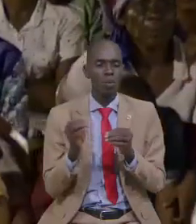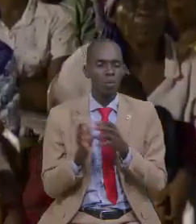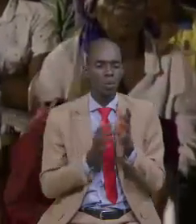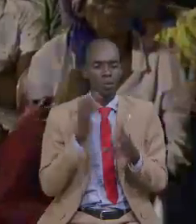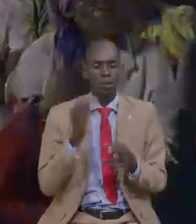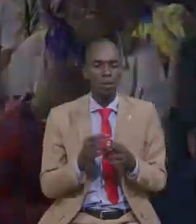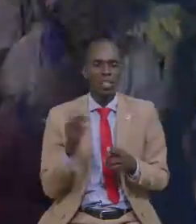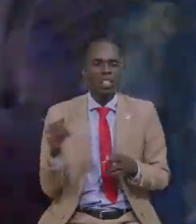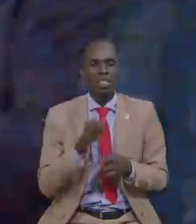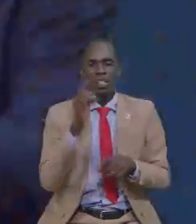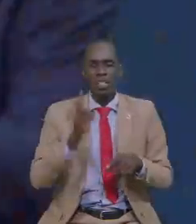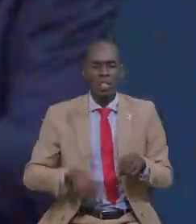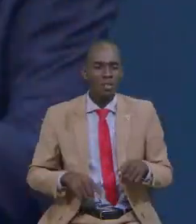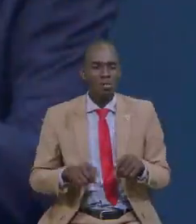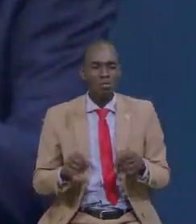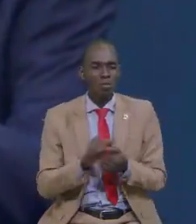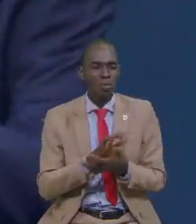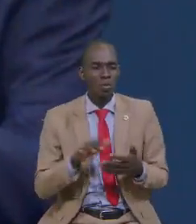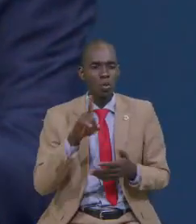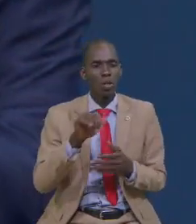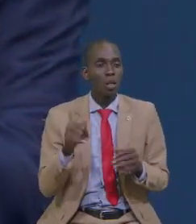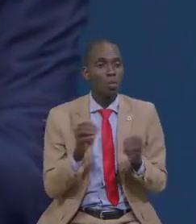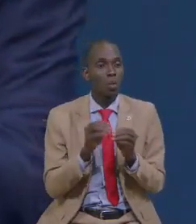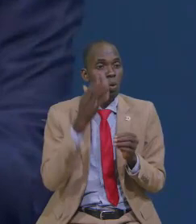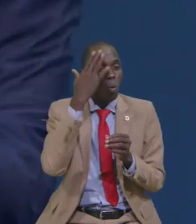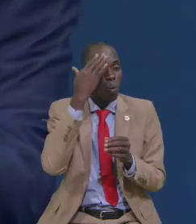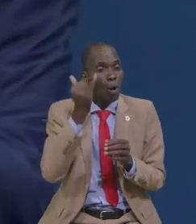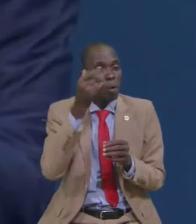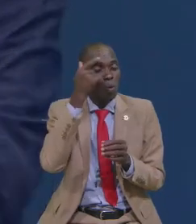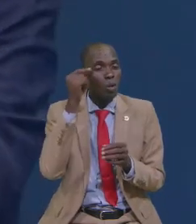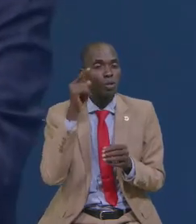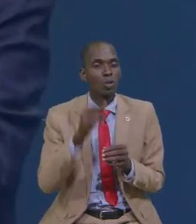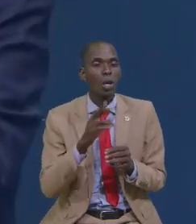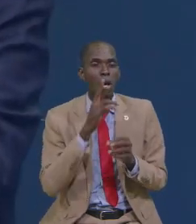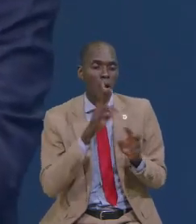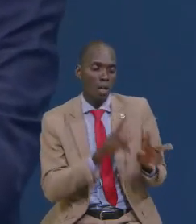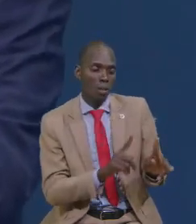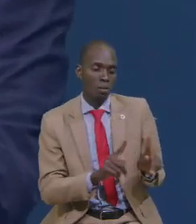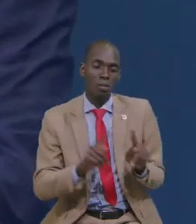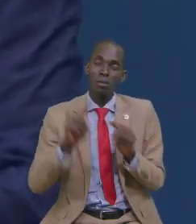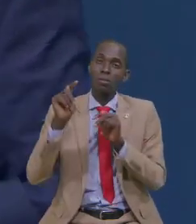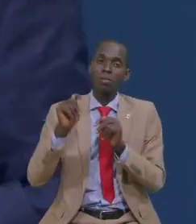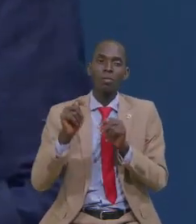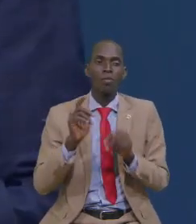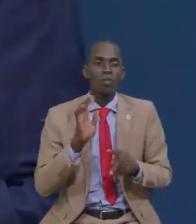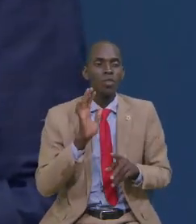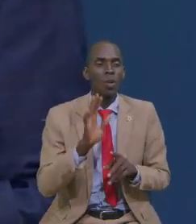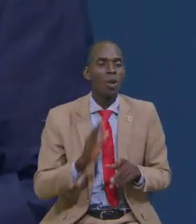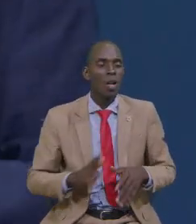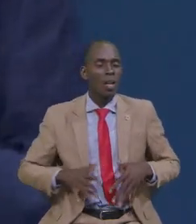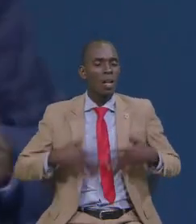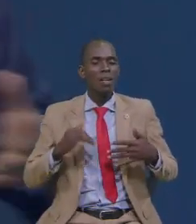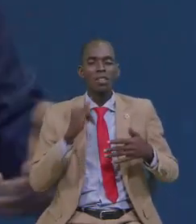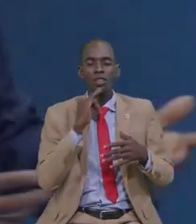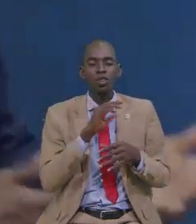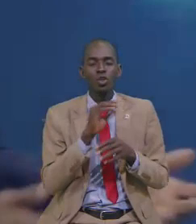anymore, because you are translated. Your life is no more in their hand. You